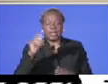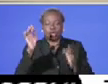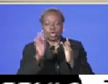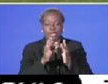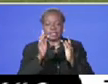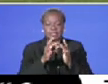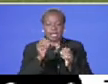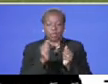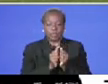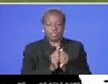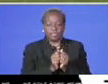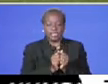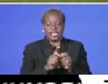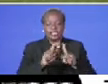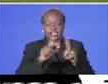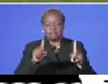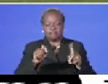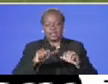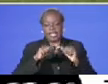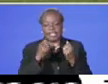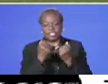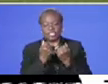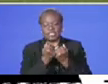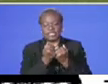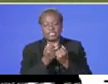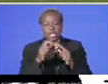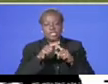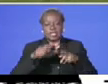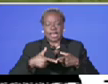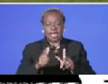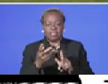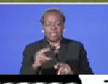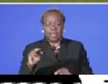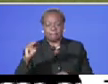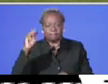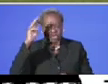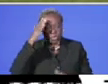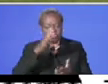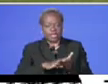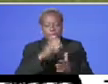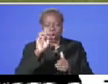the different agencies to let them know that, you know,